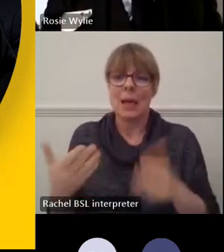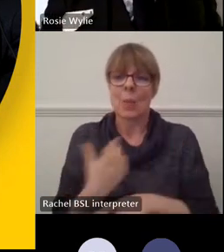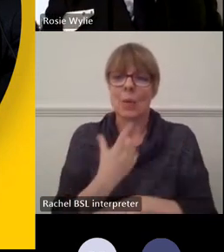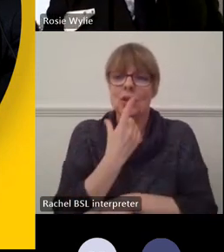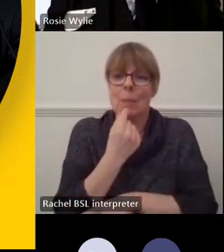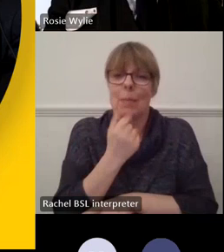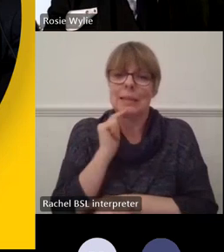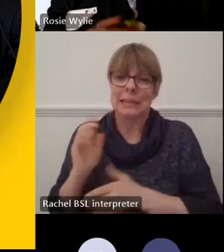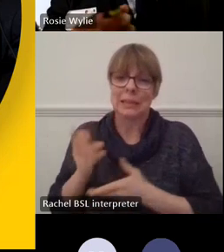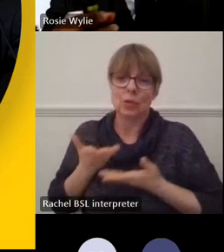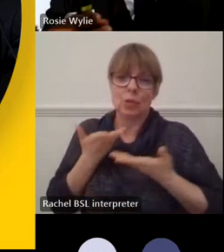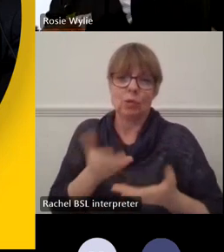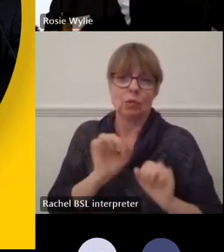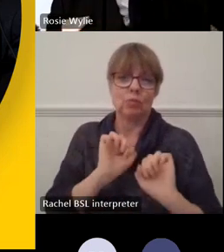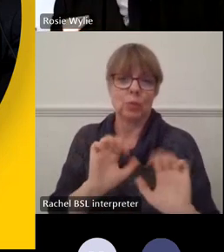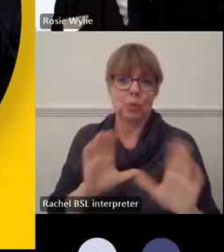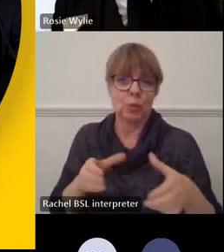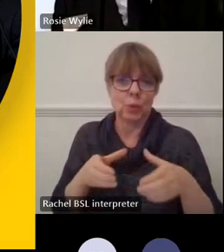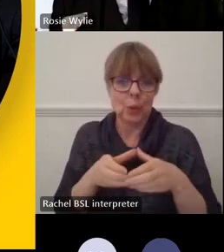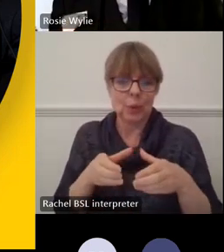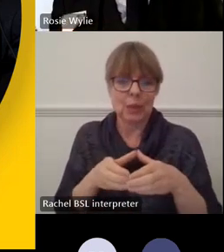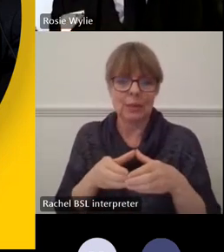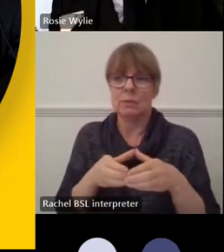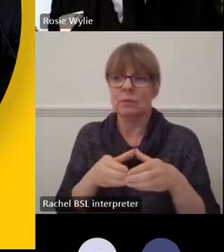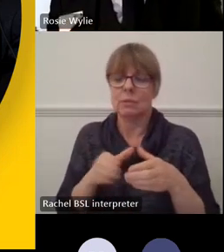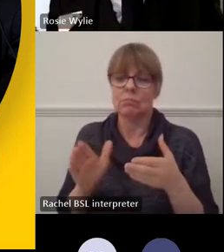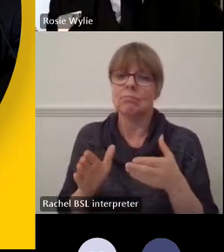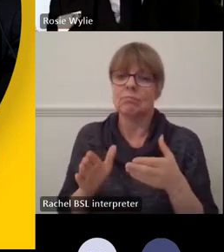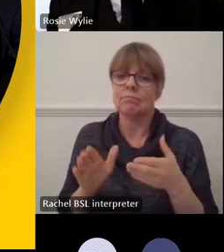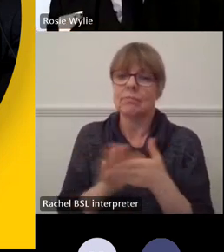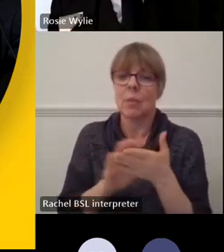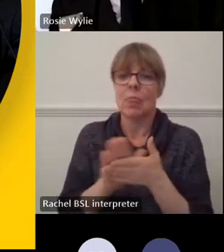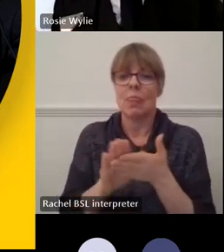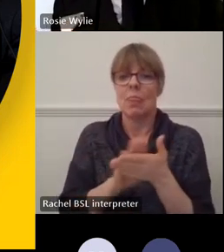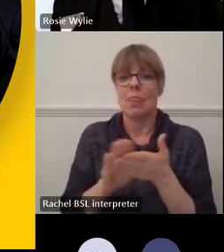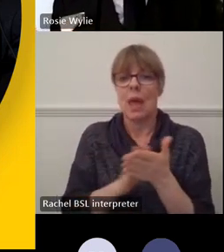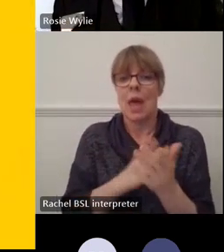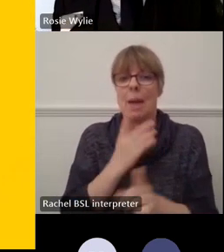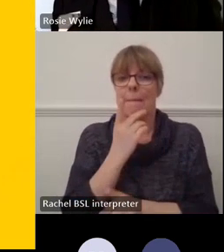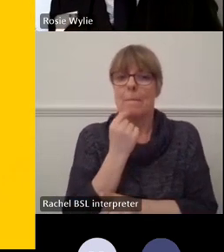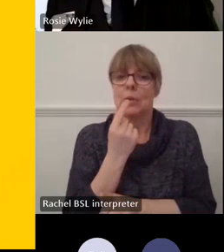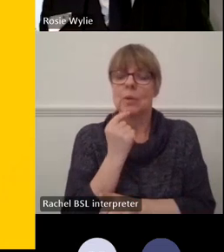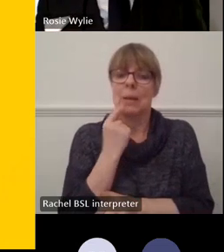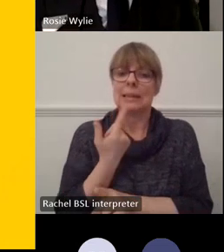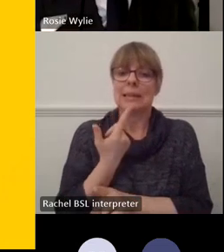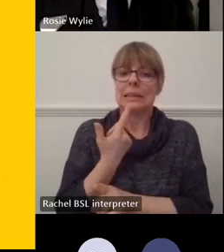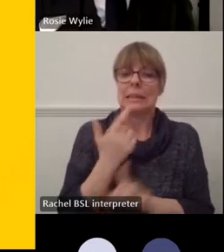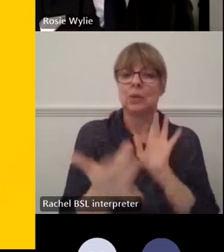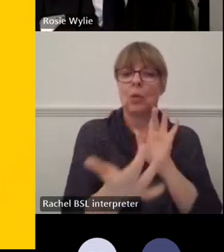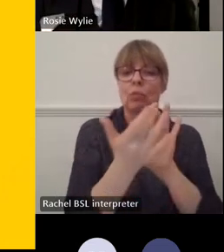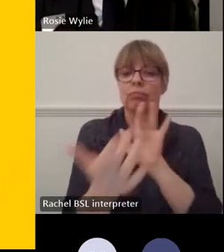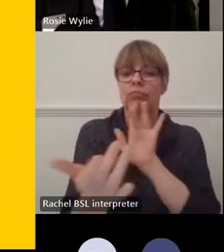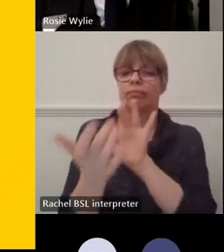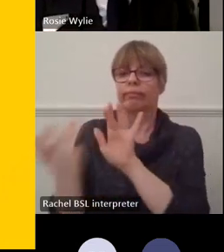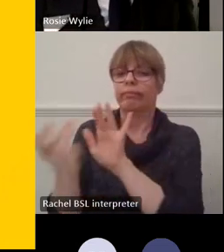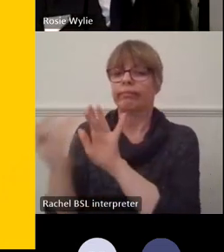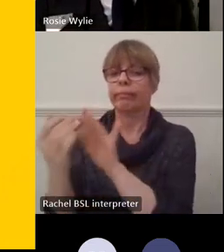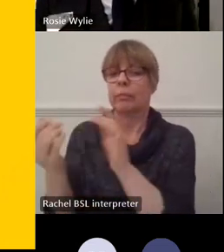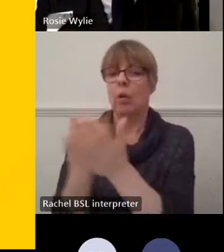to contribute in engaging more people and empowering more people to commit to engage in the community in your activity.